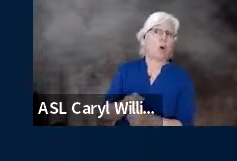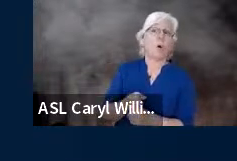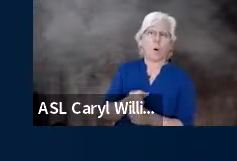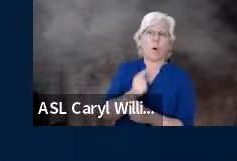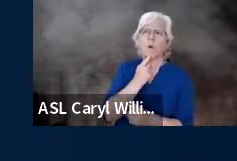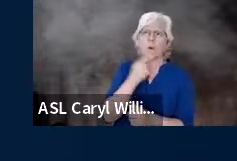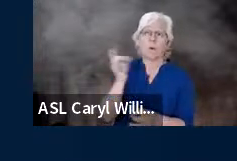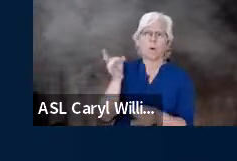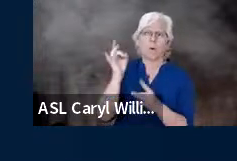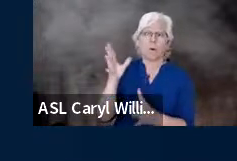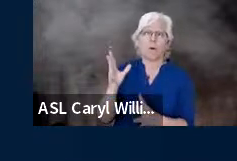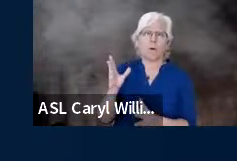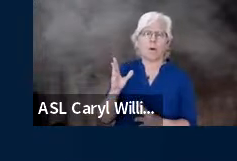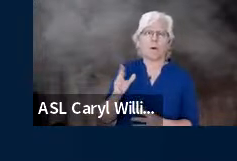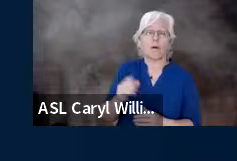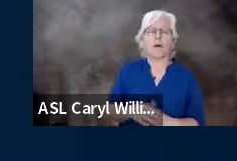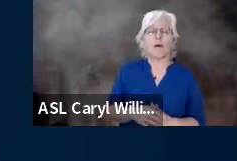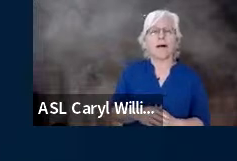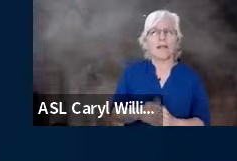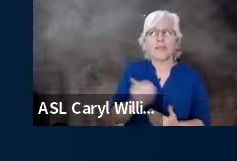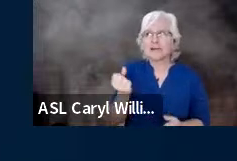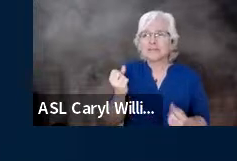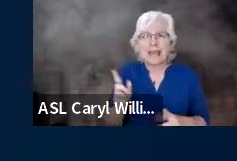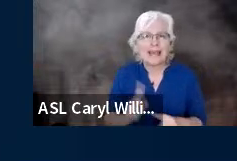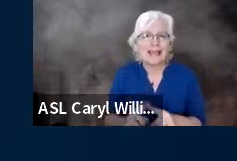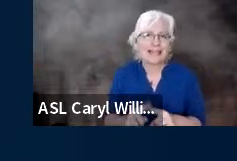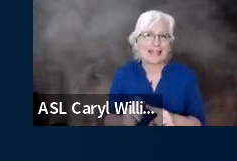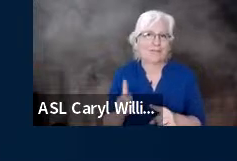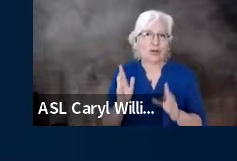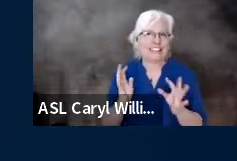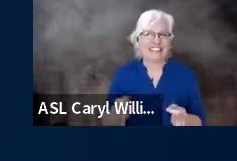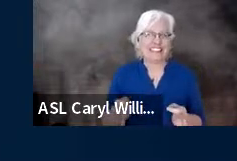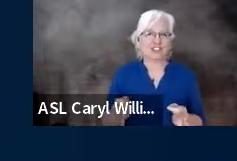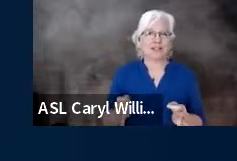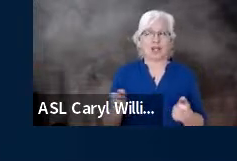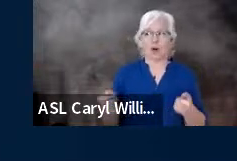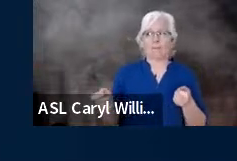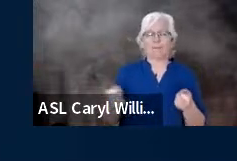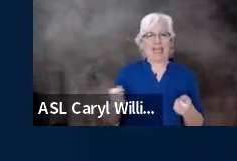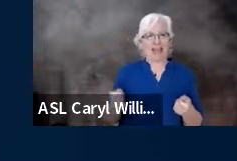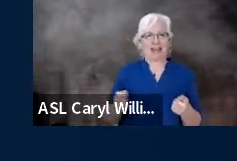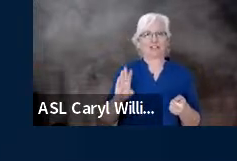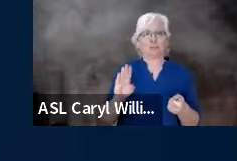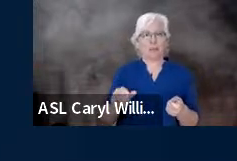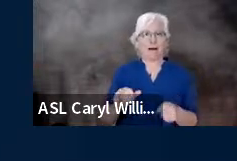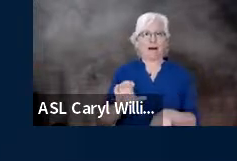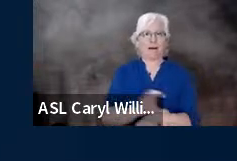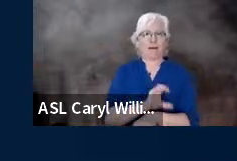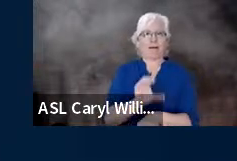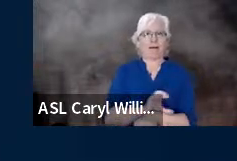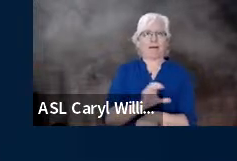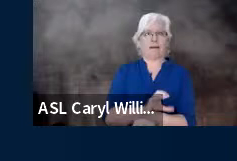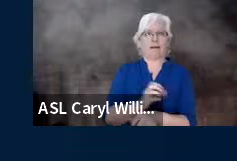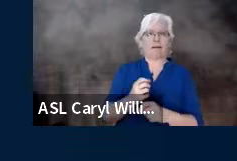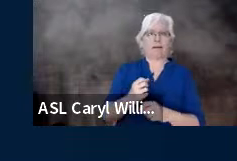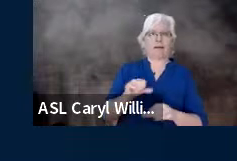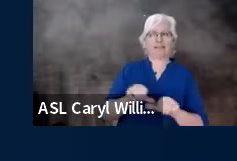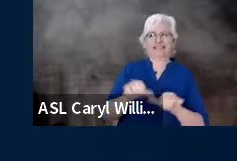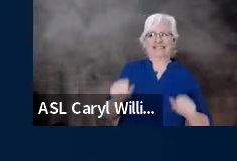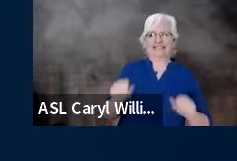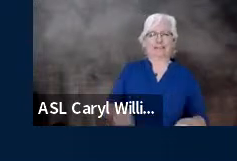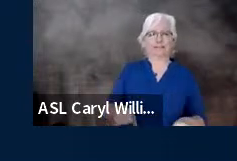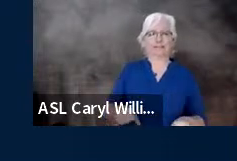there, as I mentioned before, there's all sorts of healthcare decisions that are being managed by algorithmic systems. And so